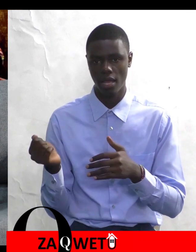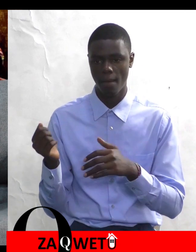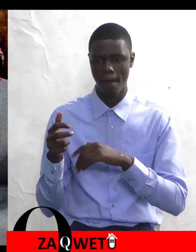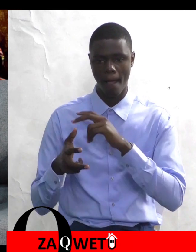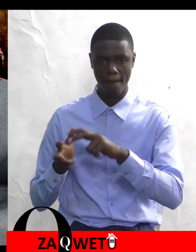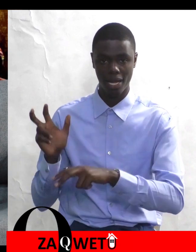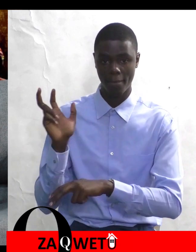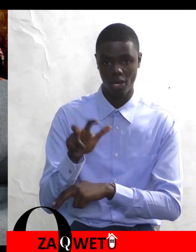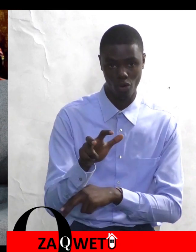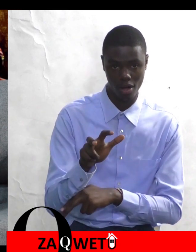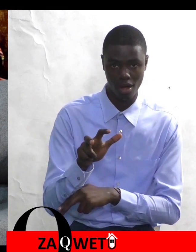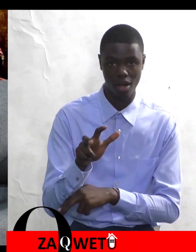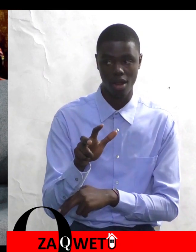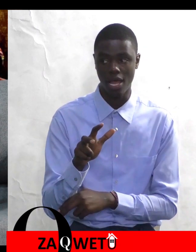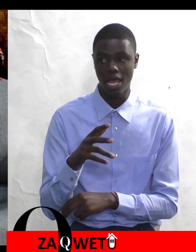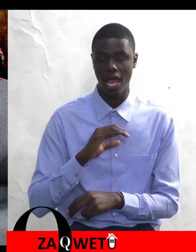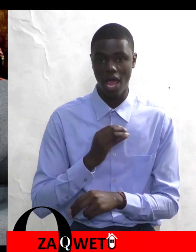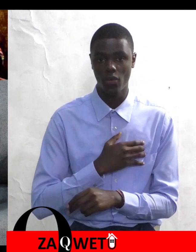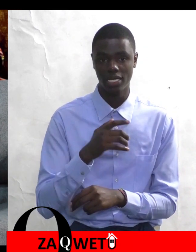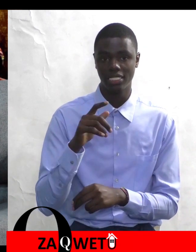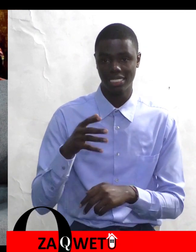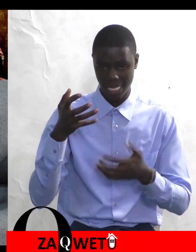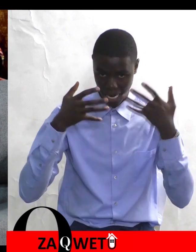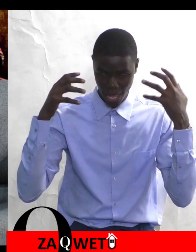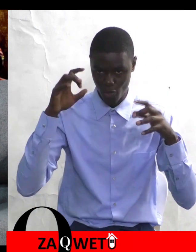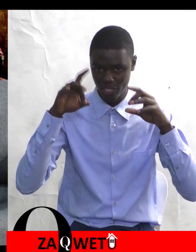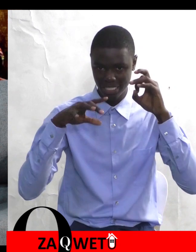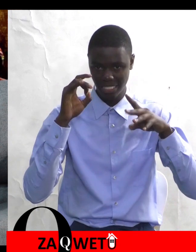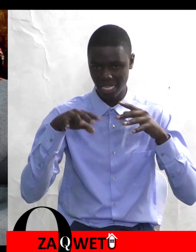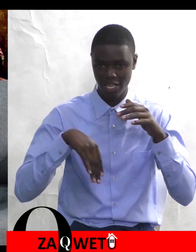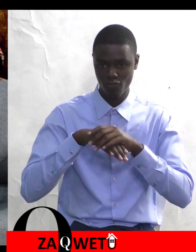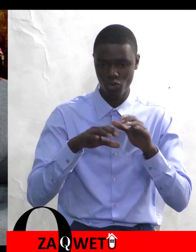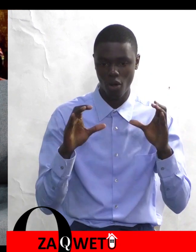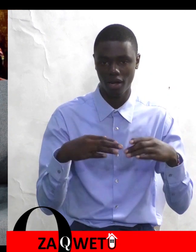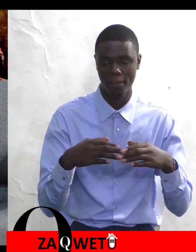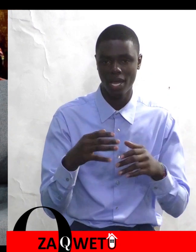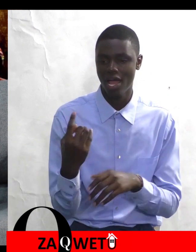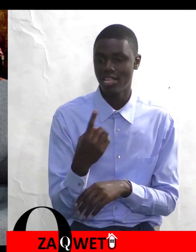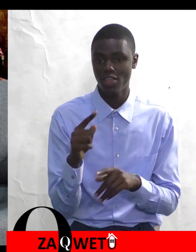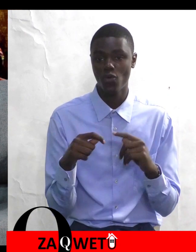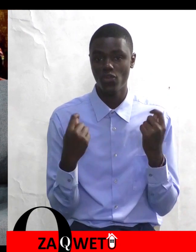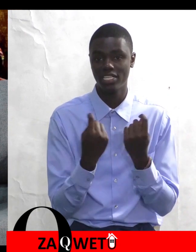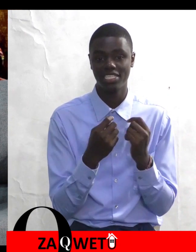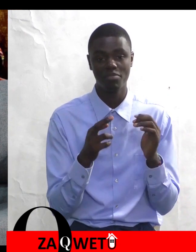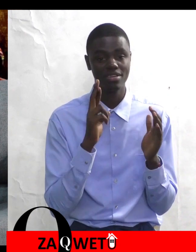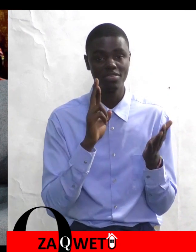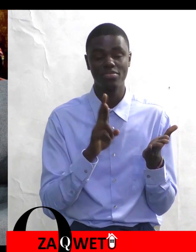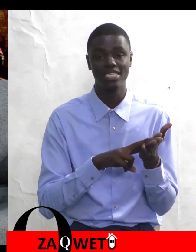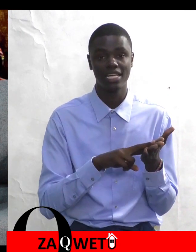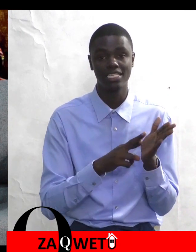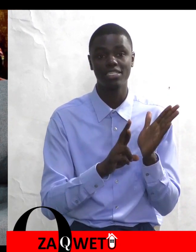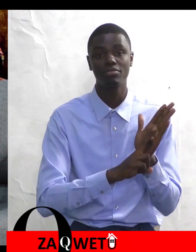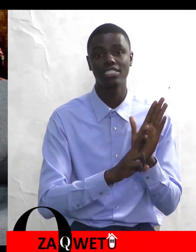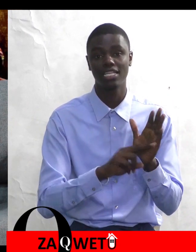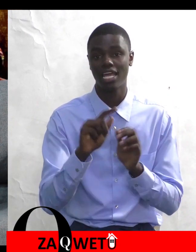football and badminton. Mm-hmm. Our nini yetu inaitwa Lion Stars Football Club. Mm-hmm. And it is the